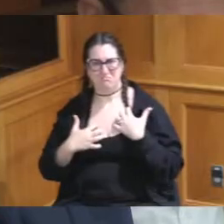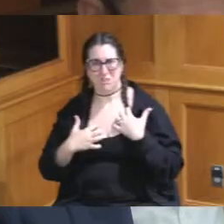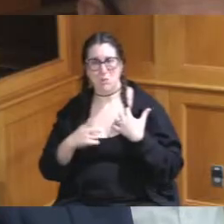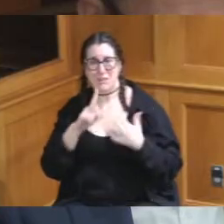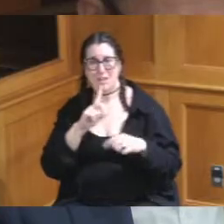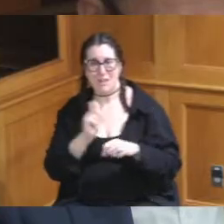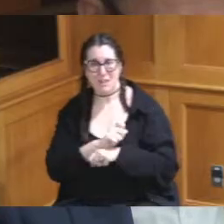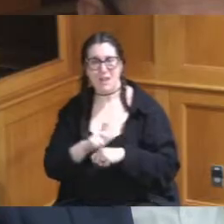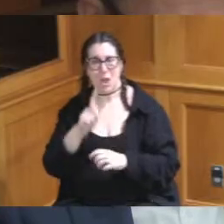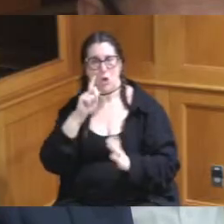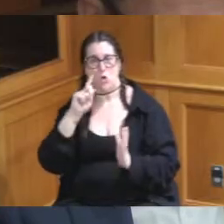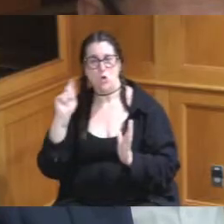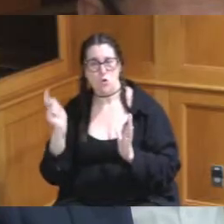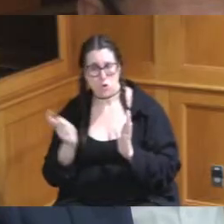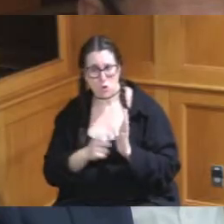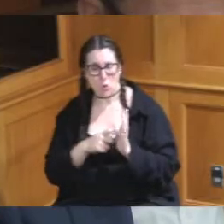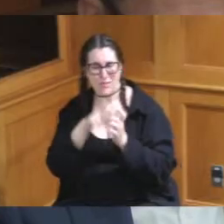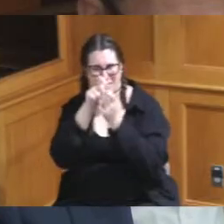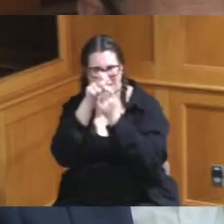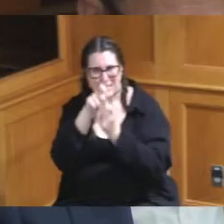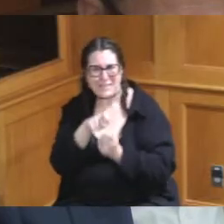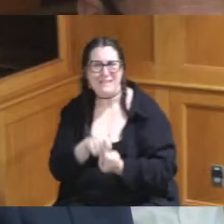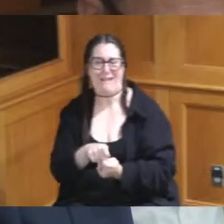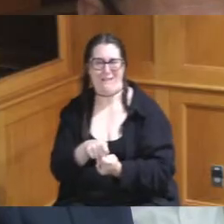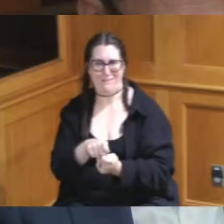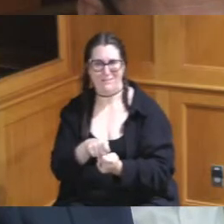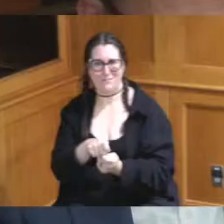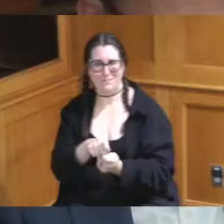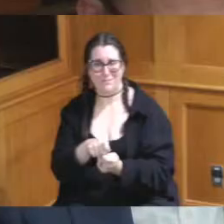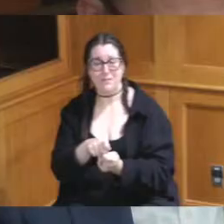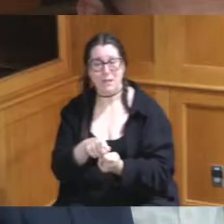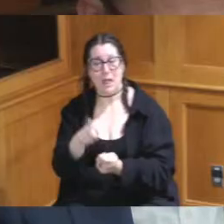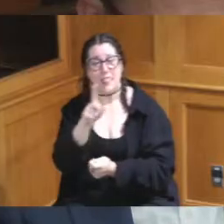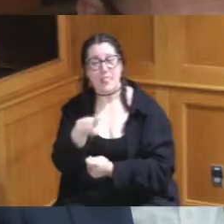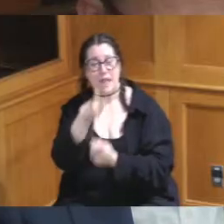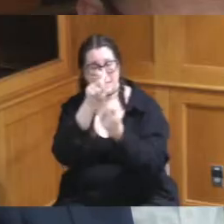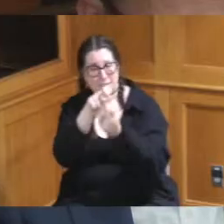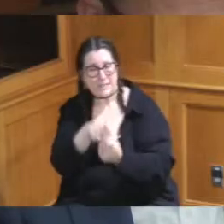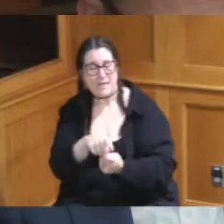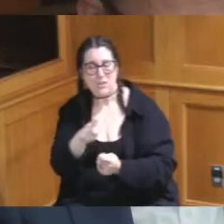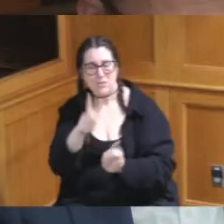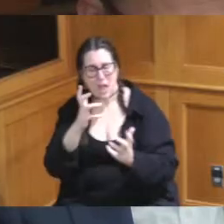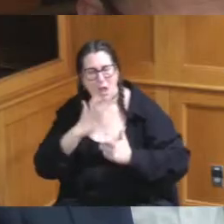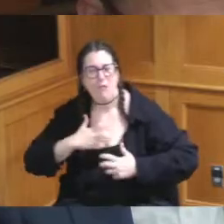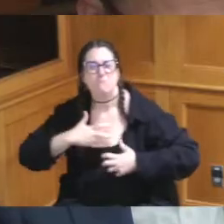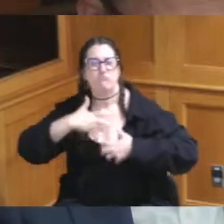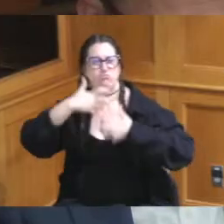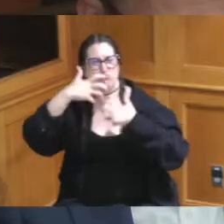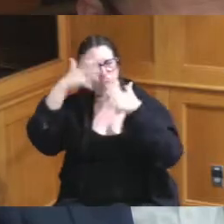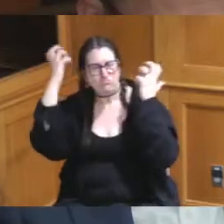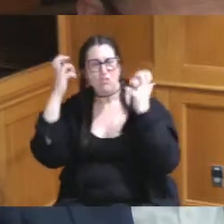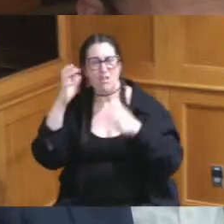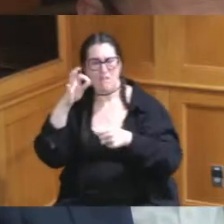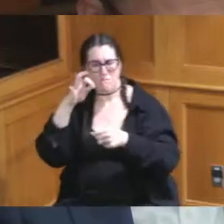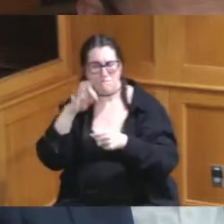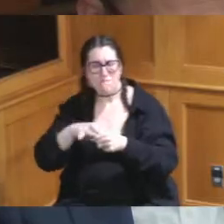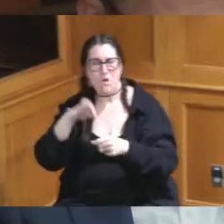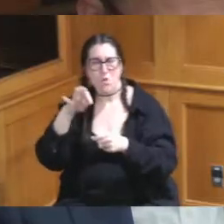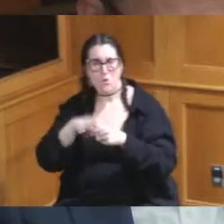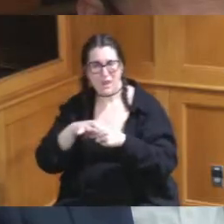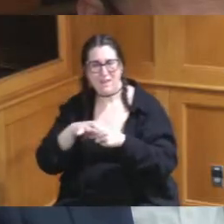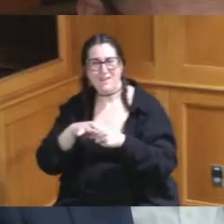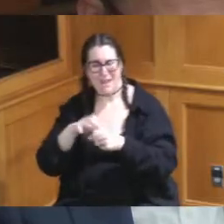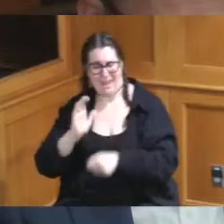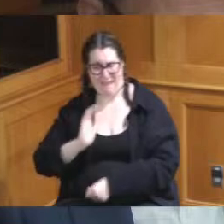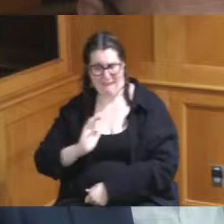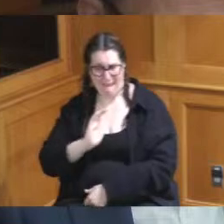got into the main details. And when they got into details, they were so angry that they even voted a county